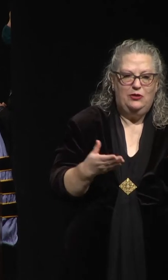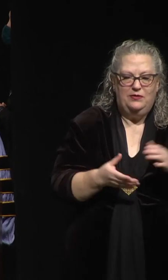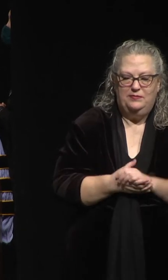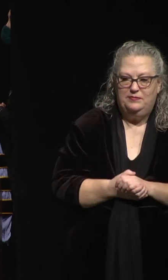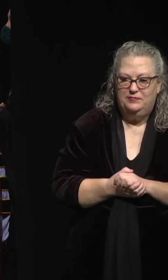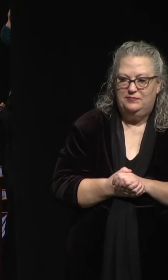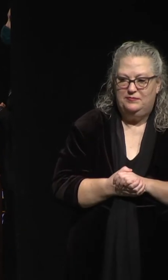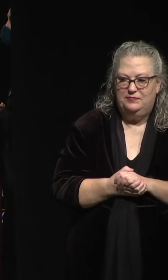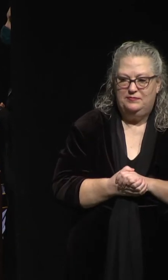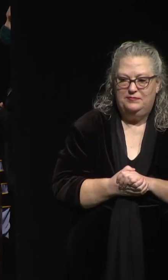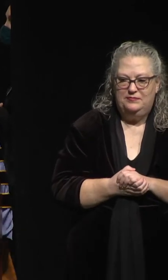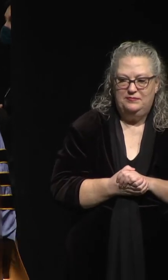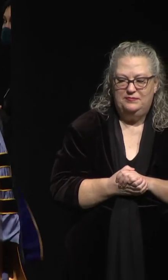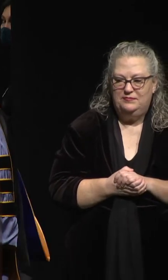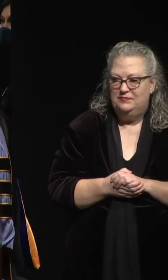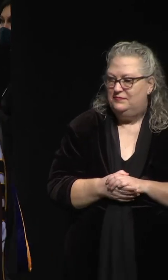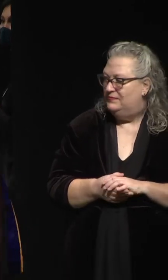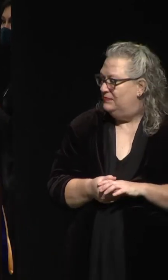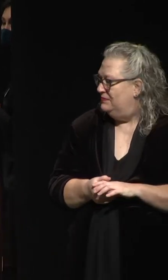Commencement.